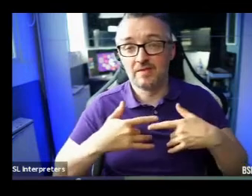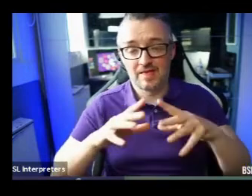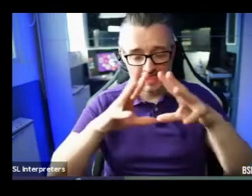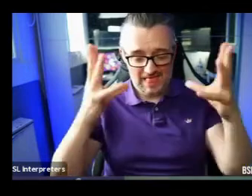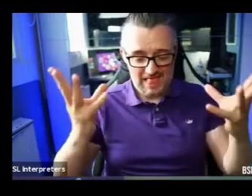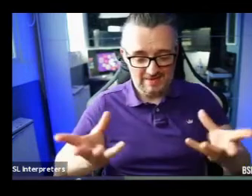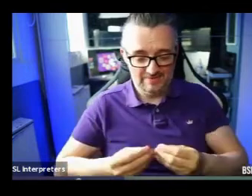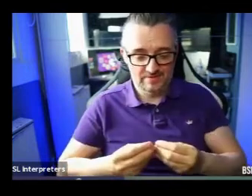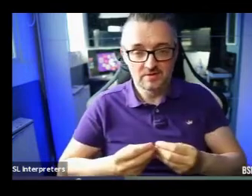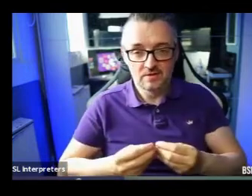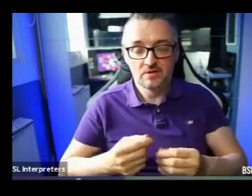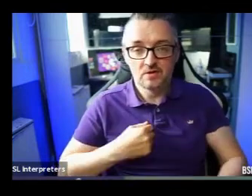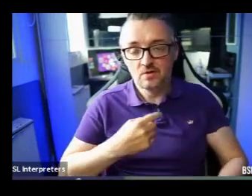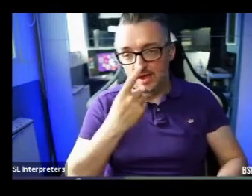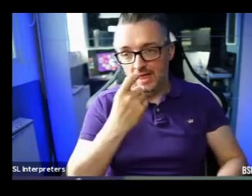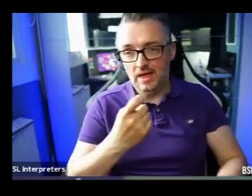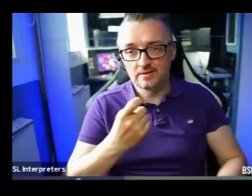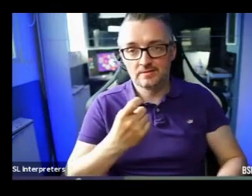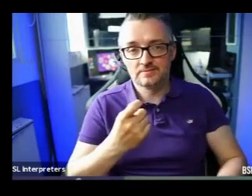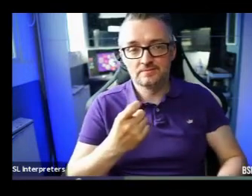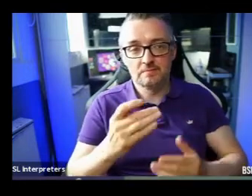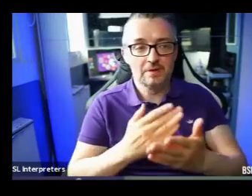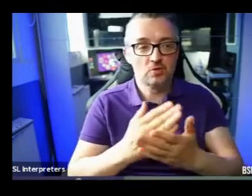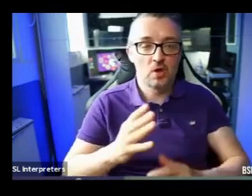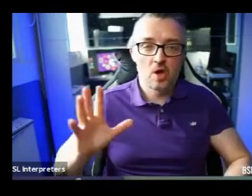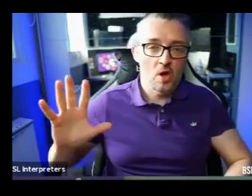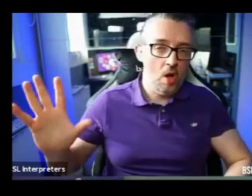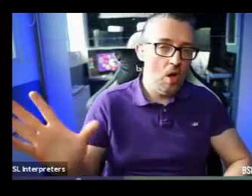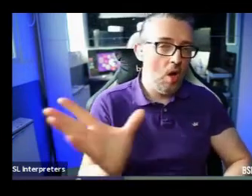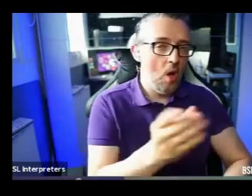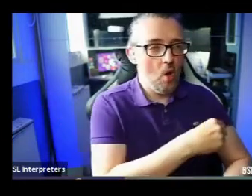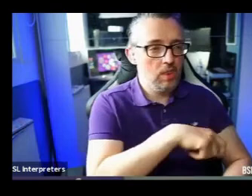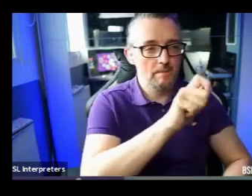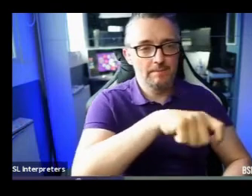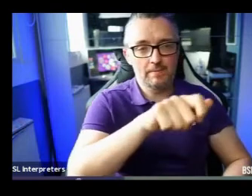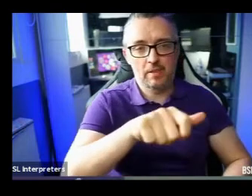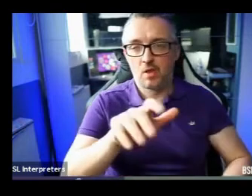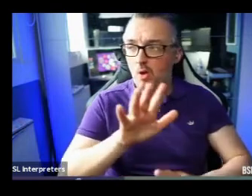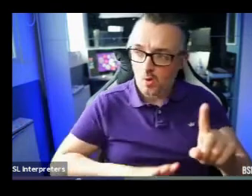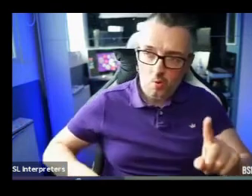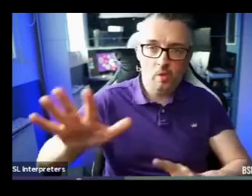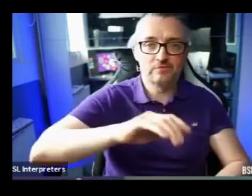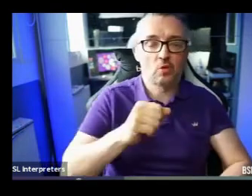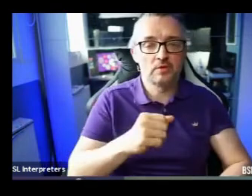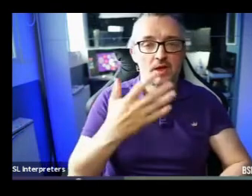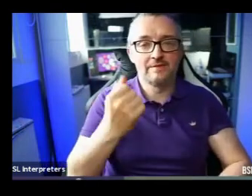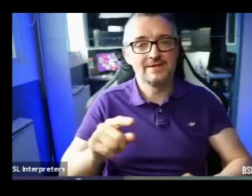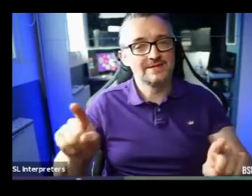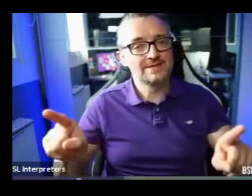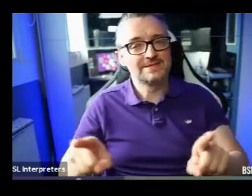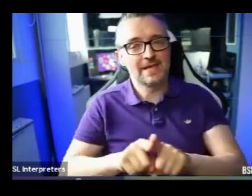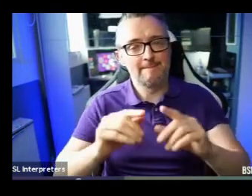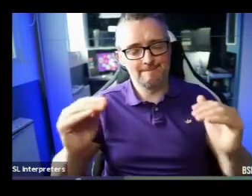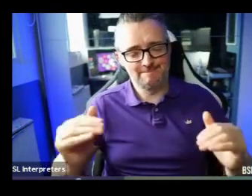that, that we would be able to ensure that every person, every time throughout Scotland receives